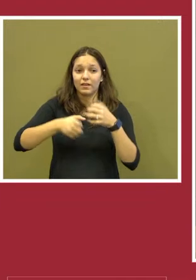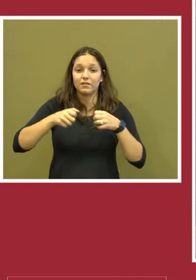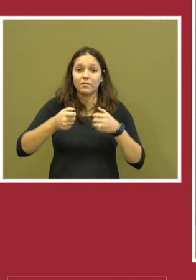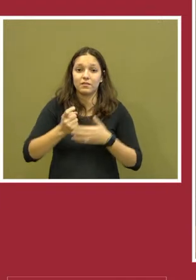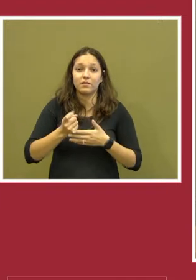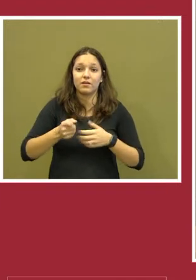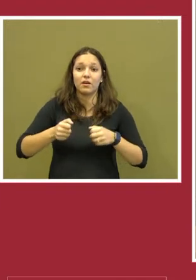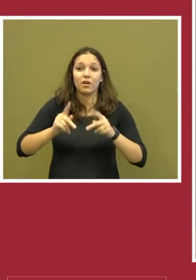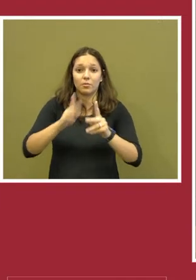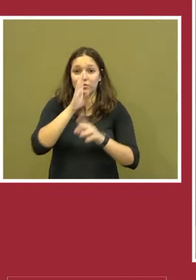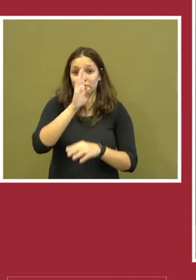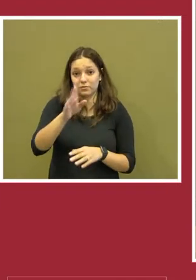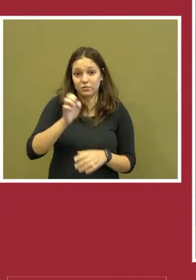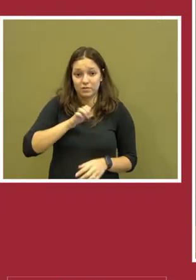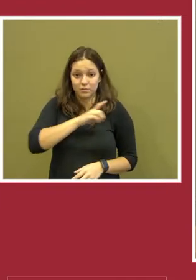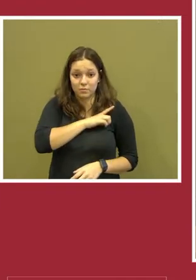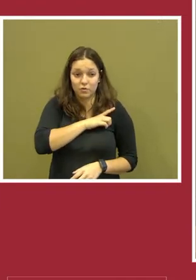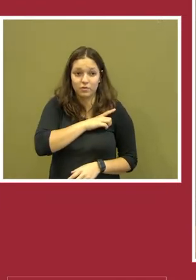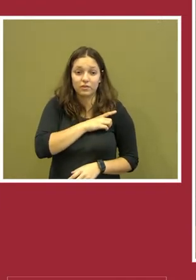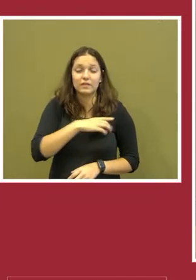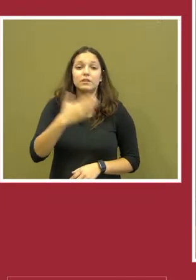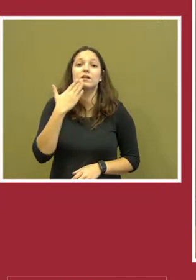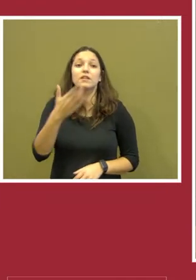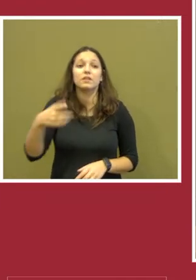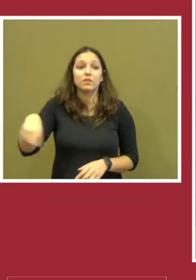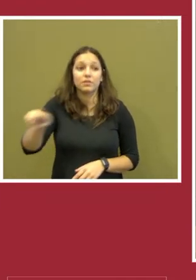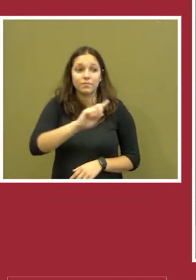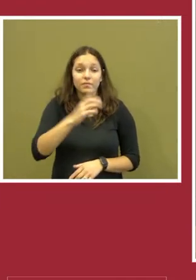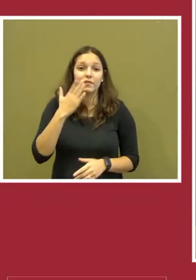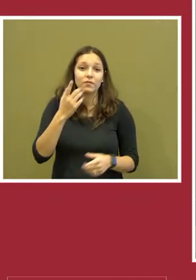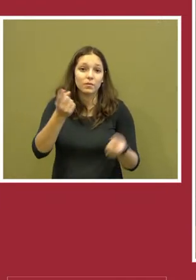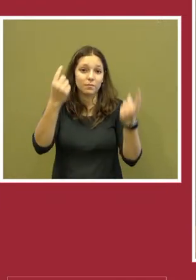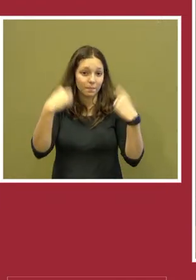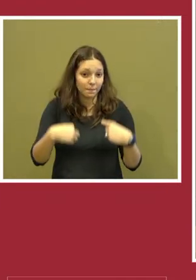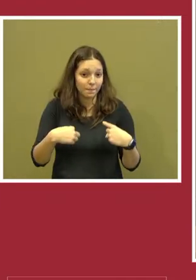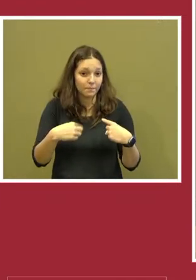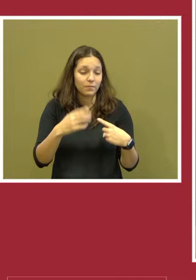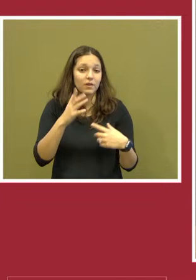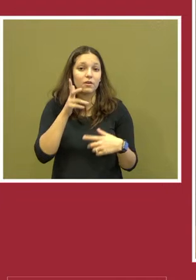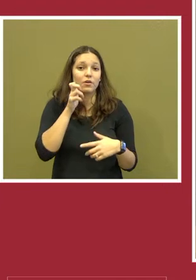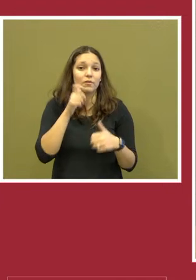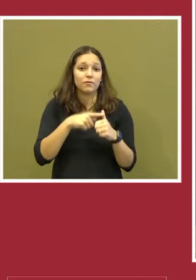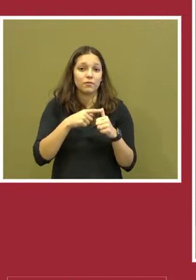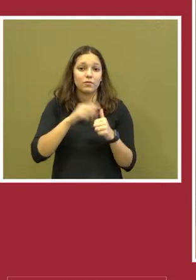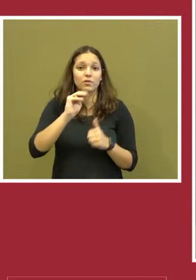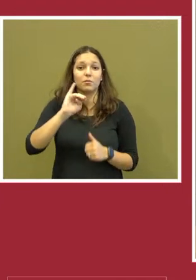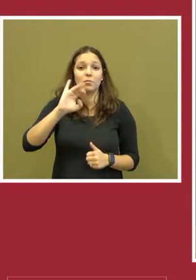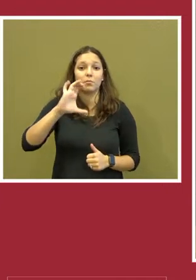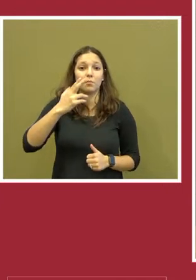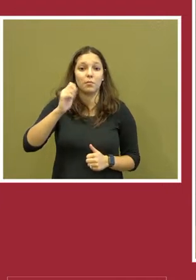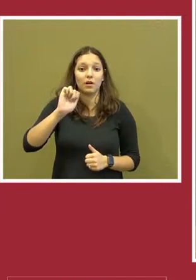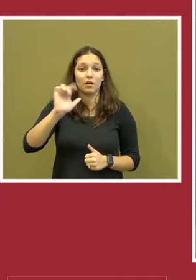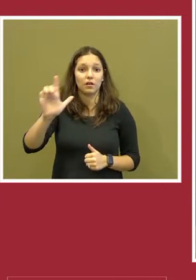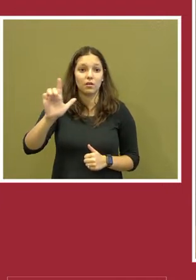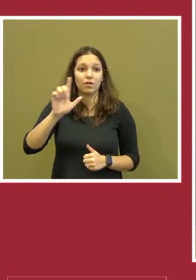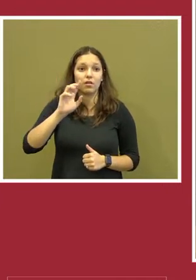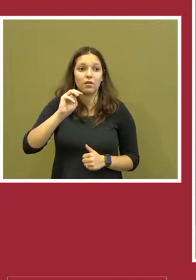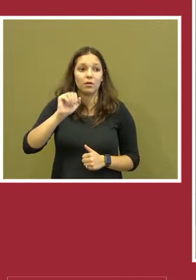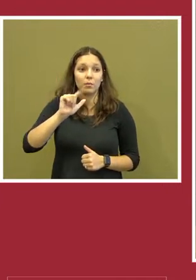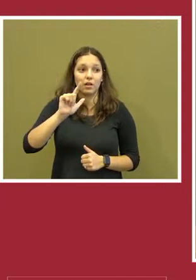board. With that said, thank you all for being here, and we will hear first from Michael Millett.